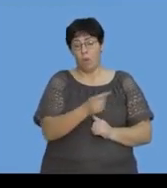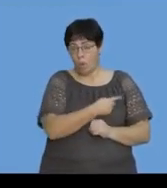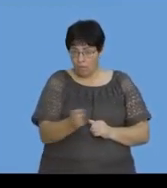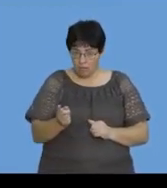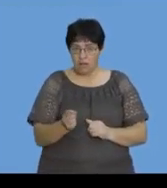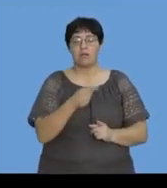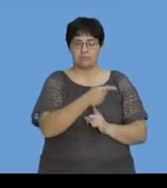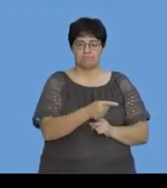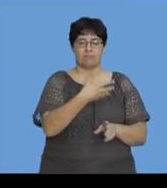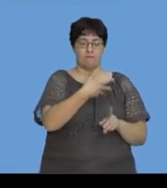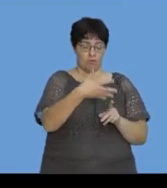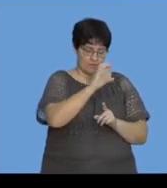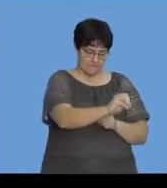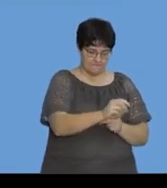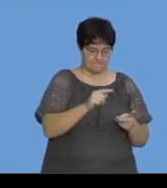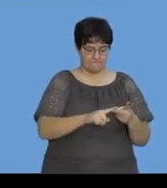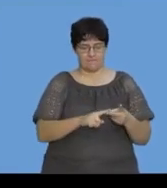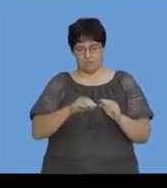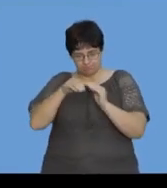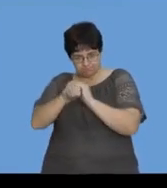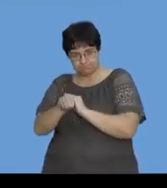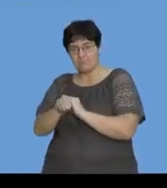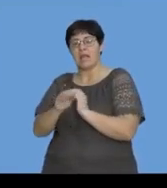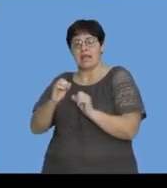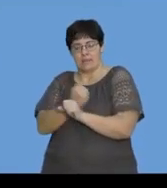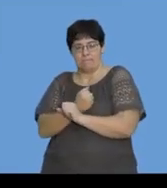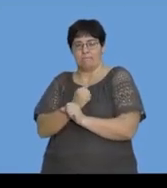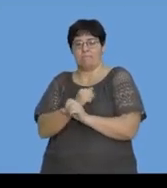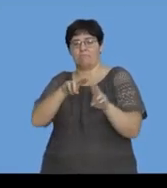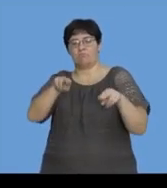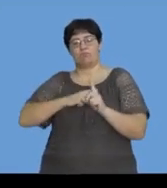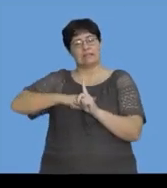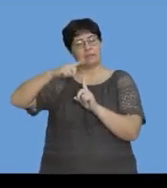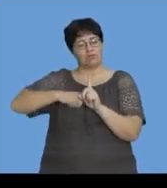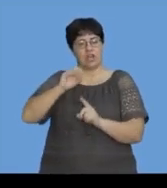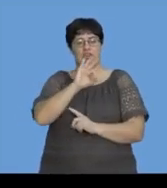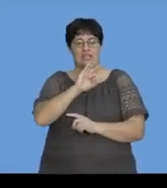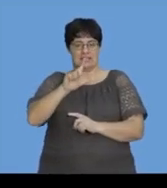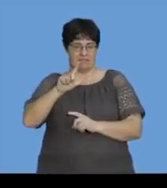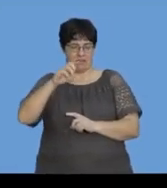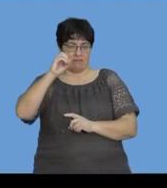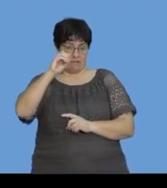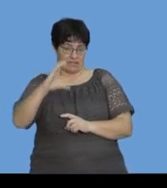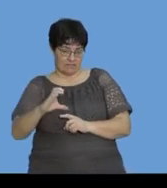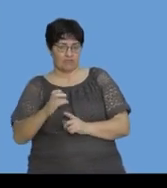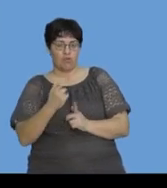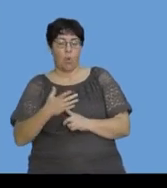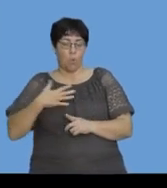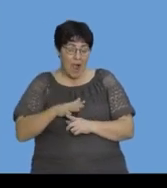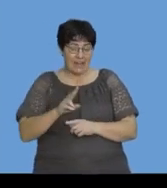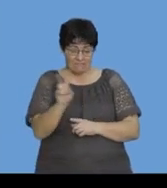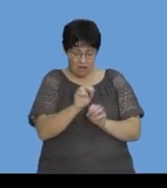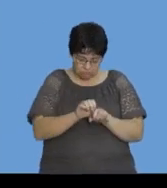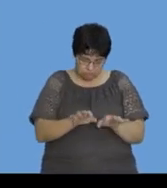days. So all of them, here's the fluid, I incubate them. Okay, so if I incubate it,